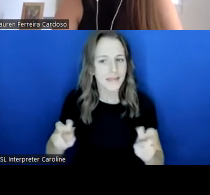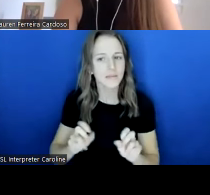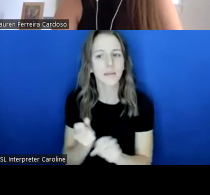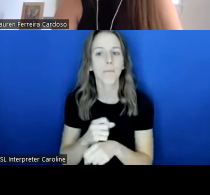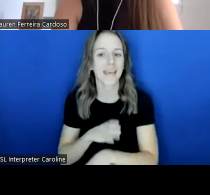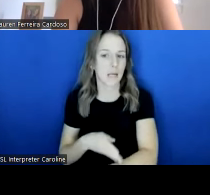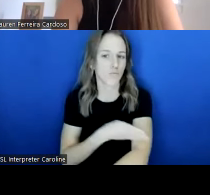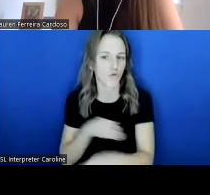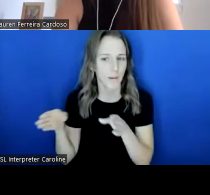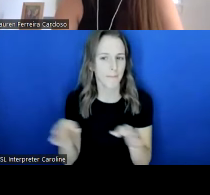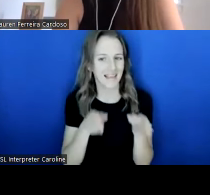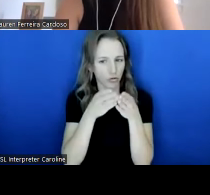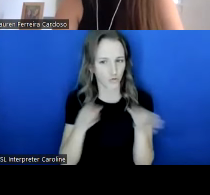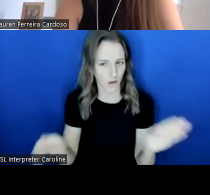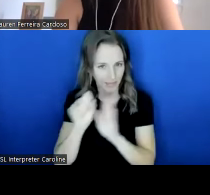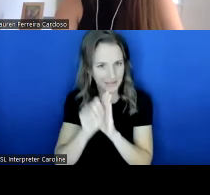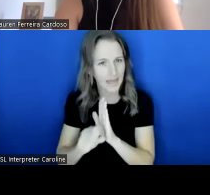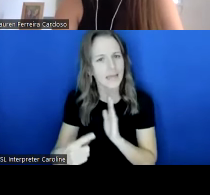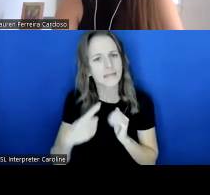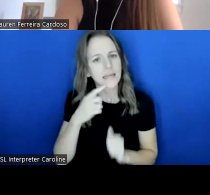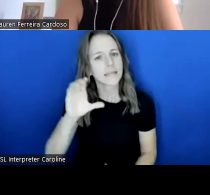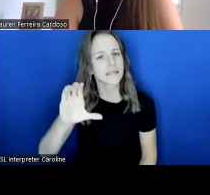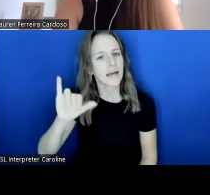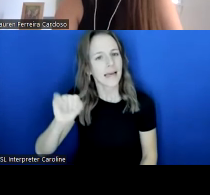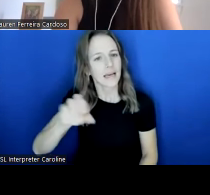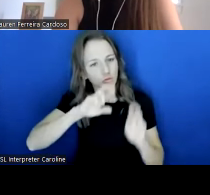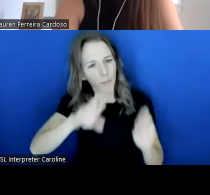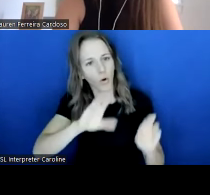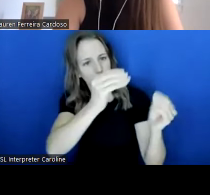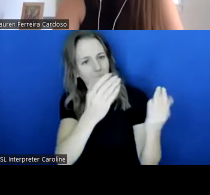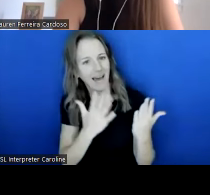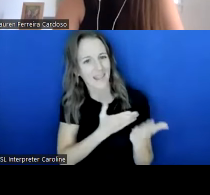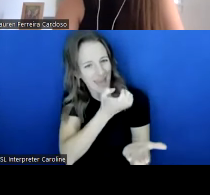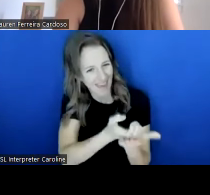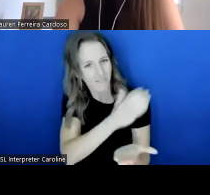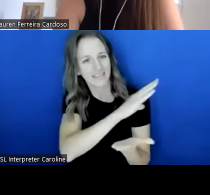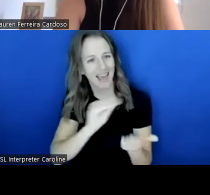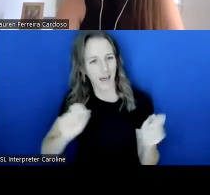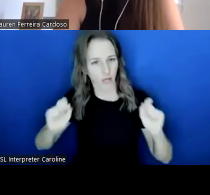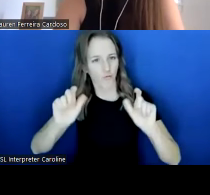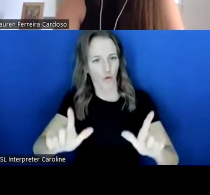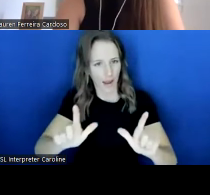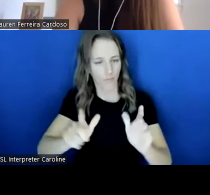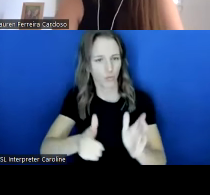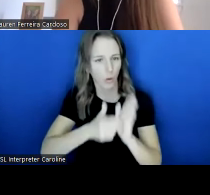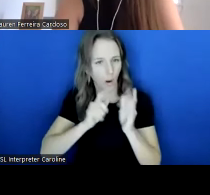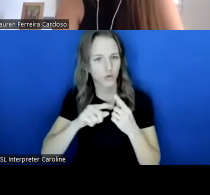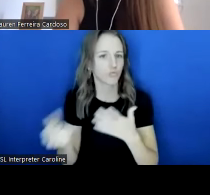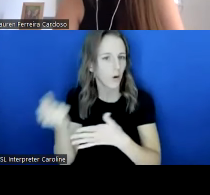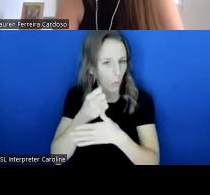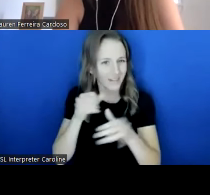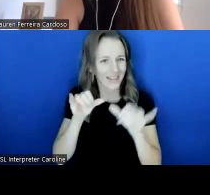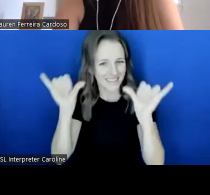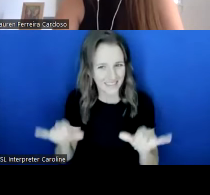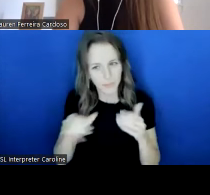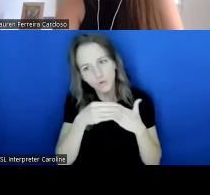state told us that CCIS reports provided them with the evidence and the framing that they needed to prioritize these systemic drivers in